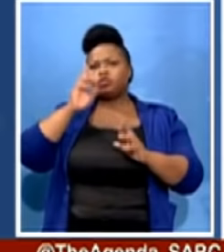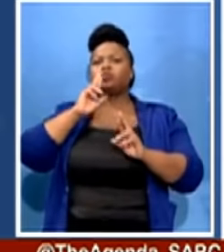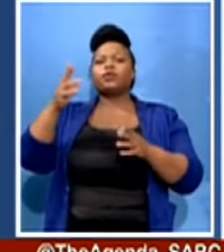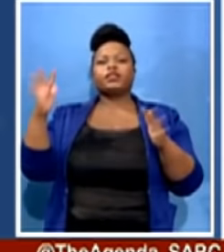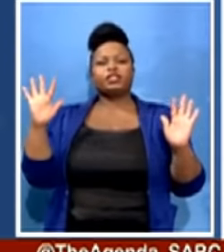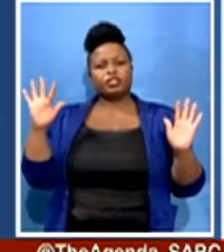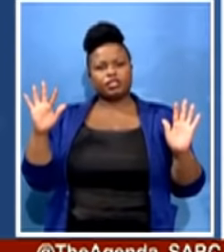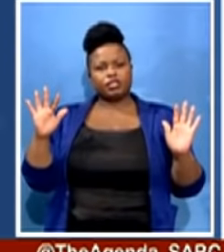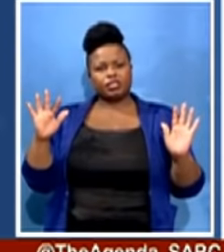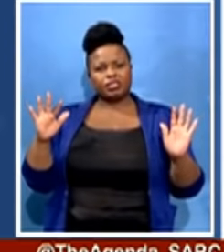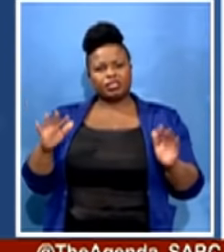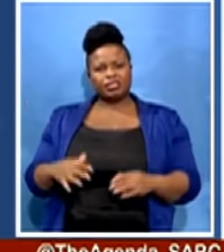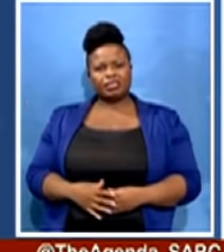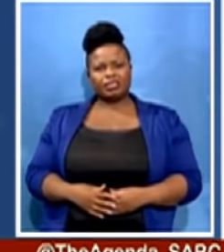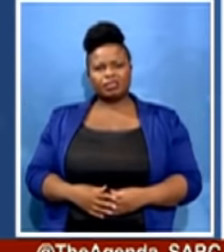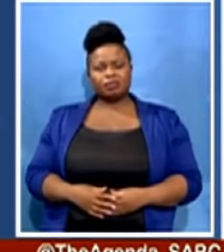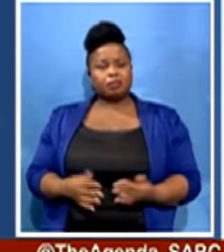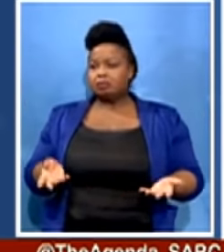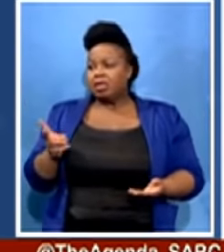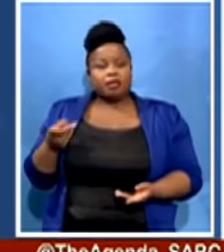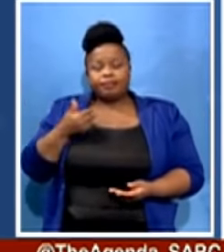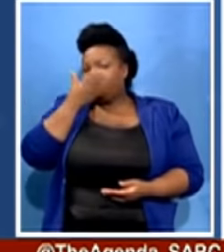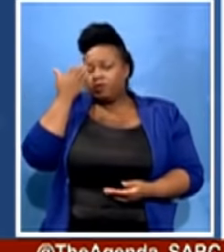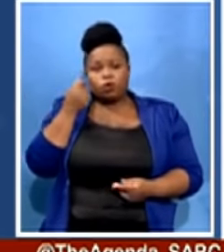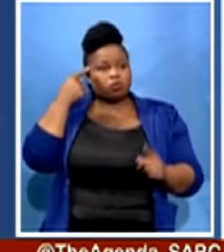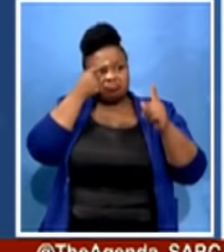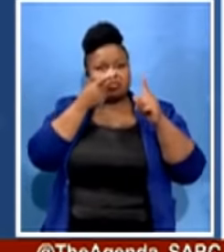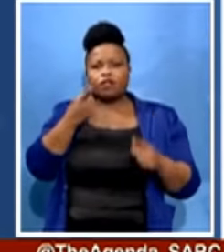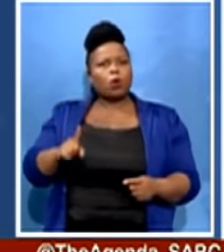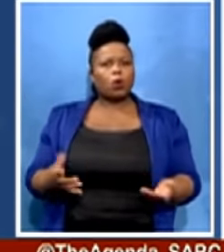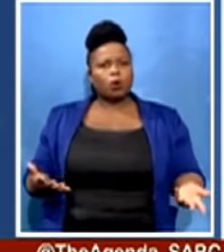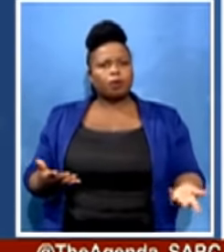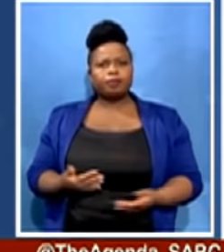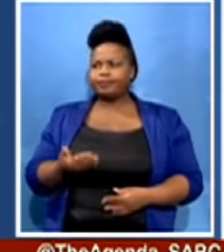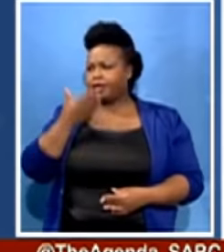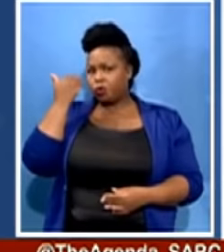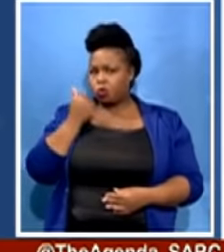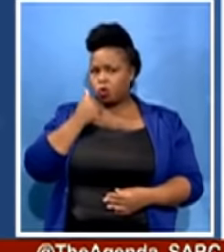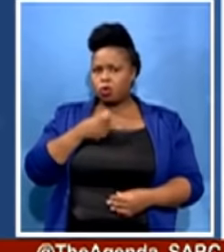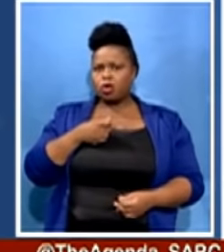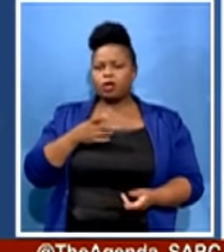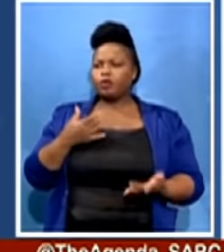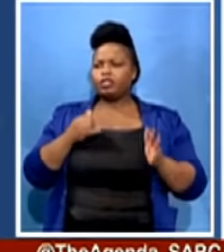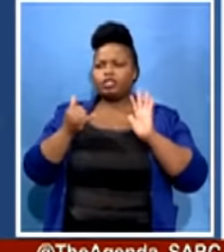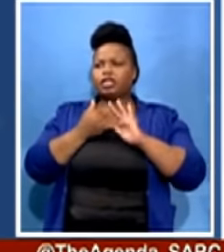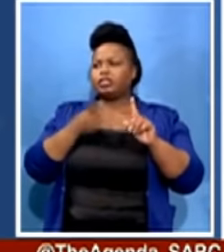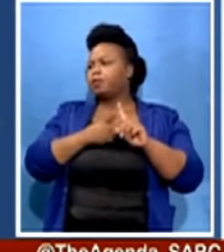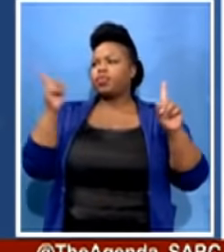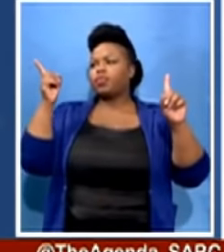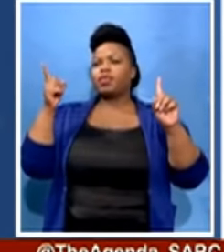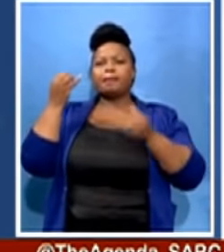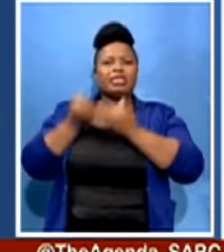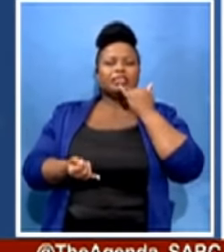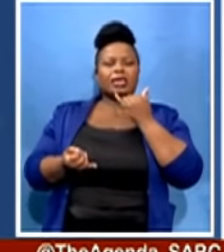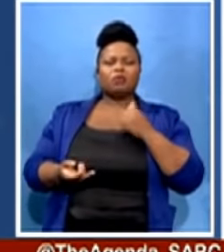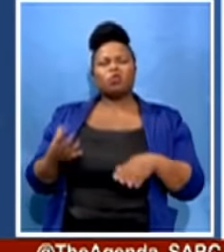And we don't know what the purpose of this was. We don't know whether it was a stray bullet. We don't want to dramatize. We really don't want to